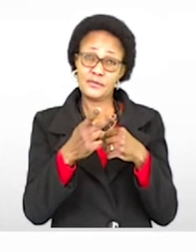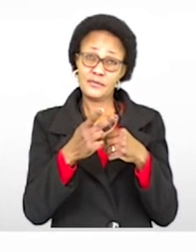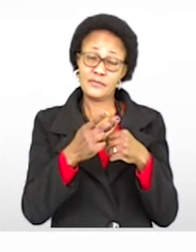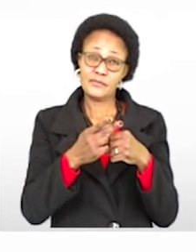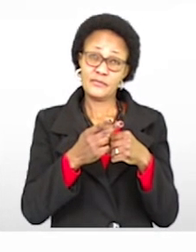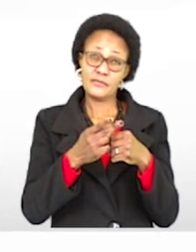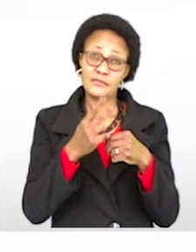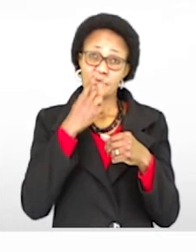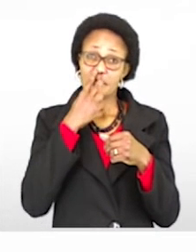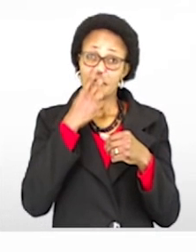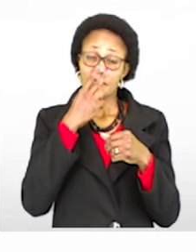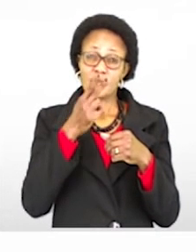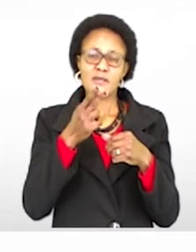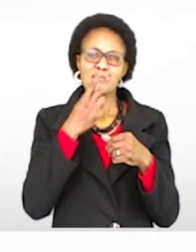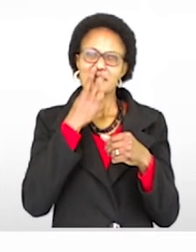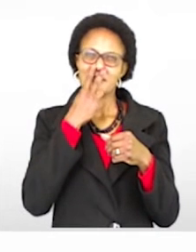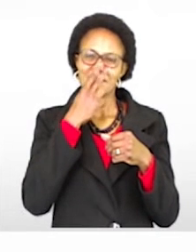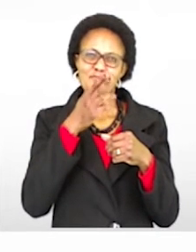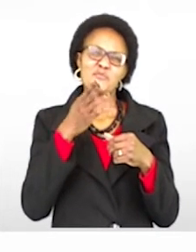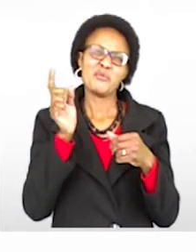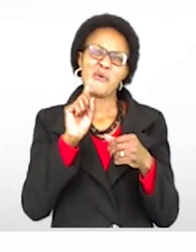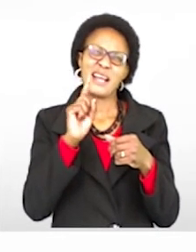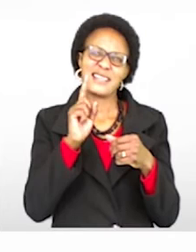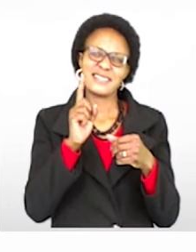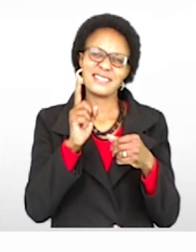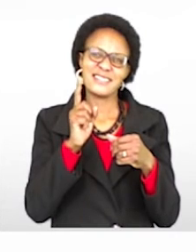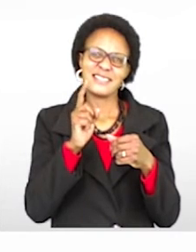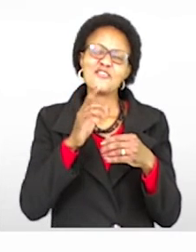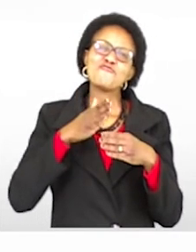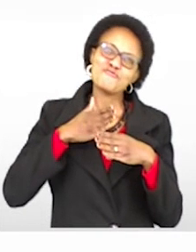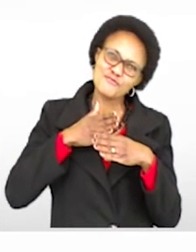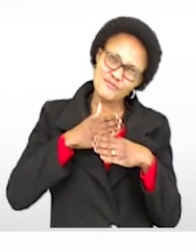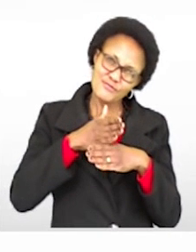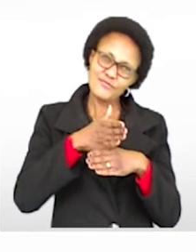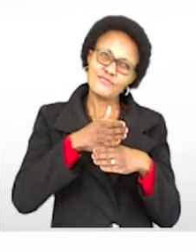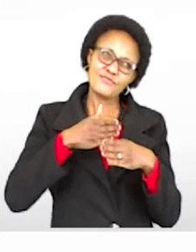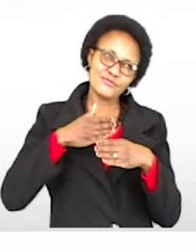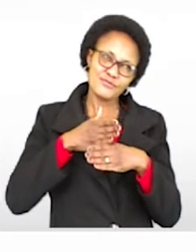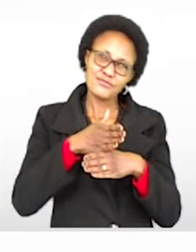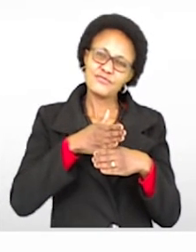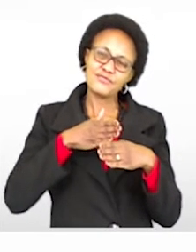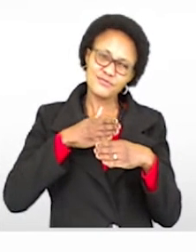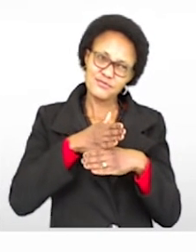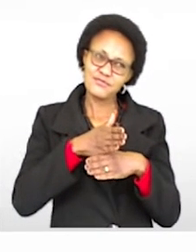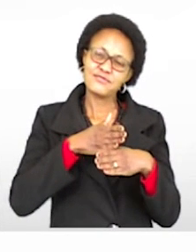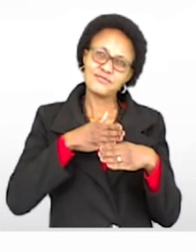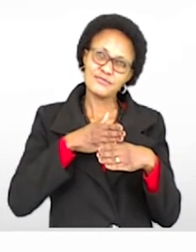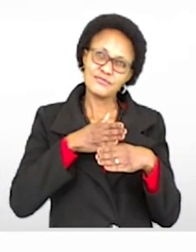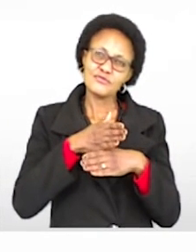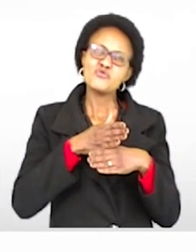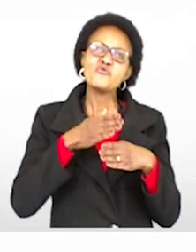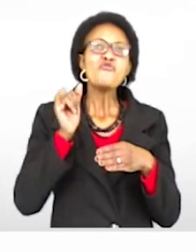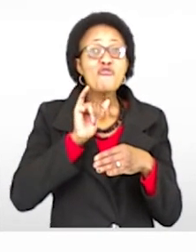an item there at the bottom that is called a saw. Now, which picture